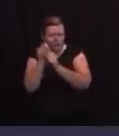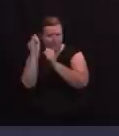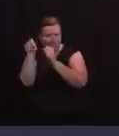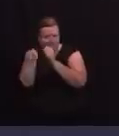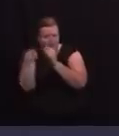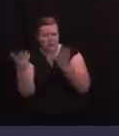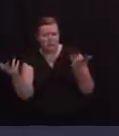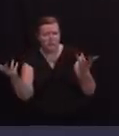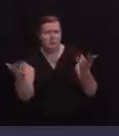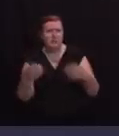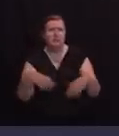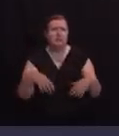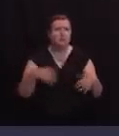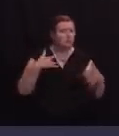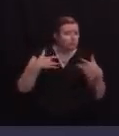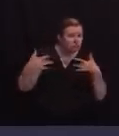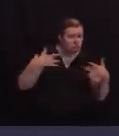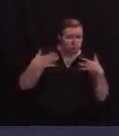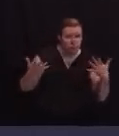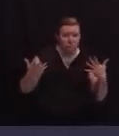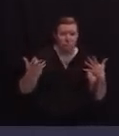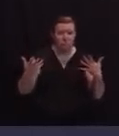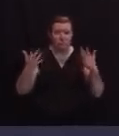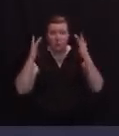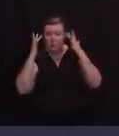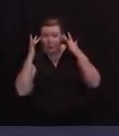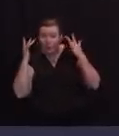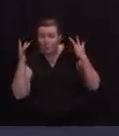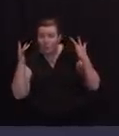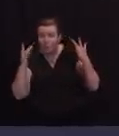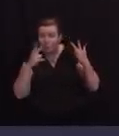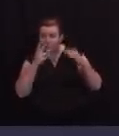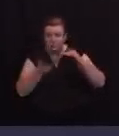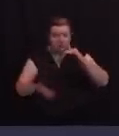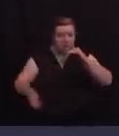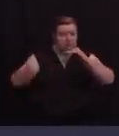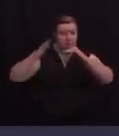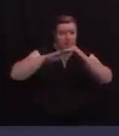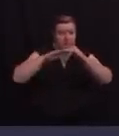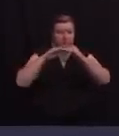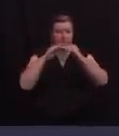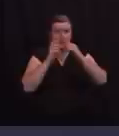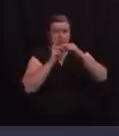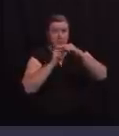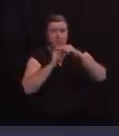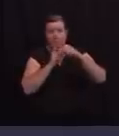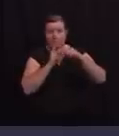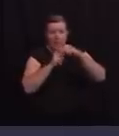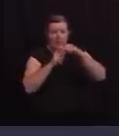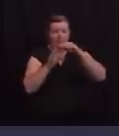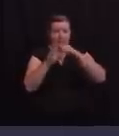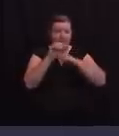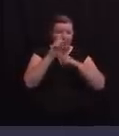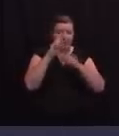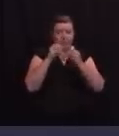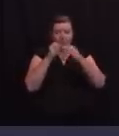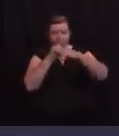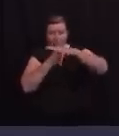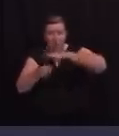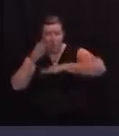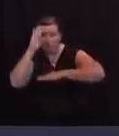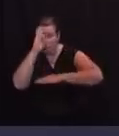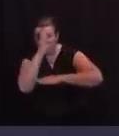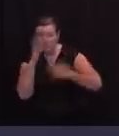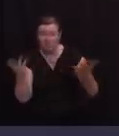it worrisome? Is there a concern that we could see a significant uptick in cases and hospitalizations when the summer, which is actually